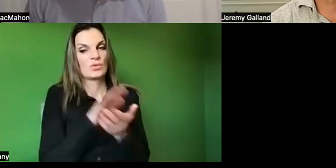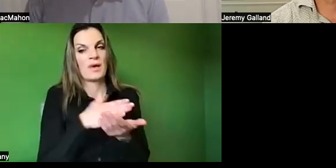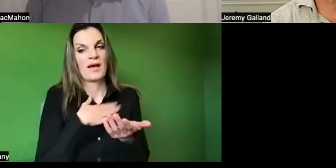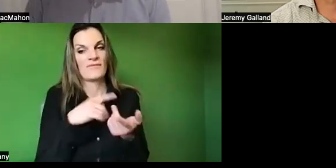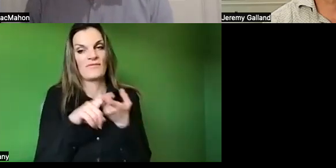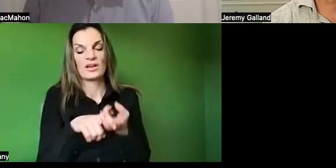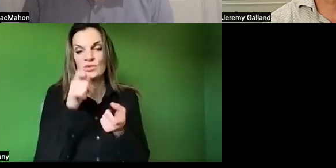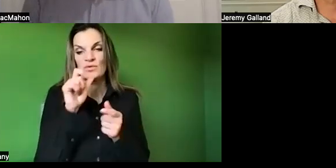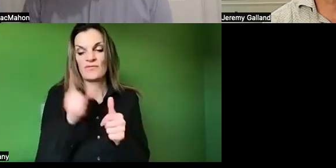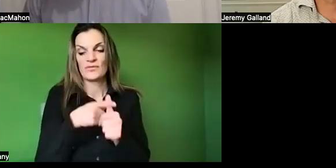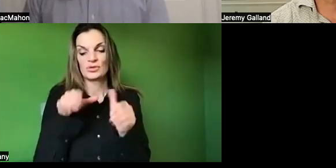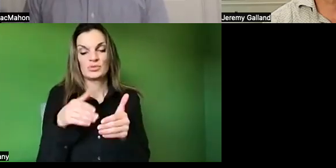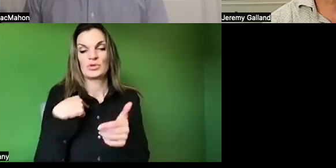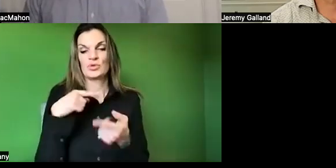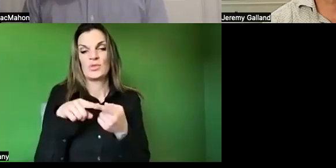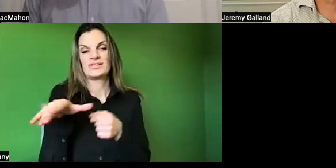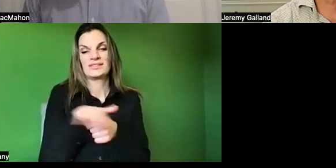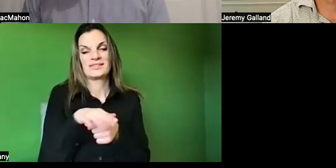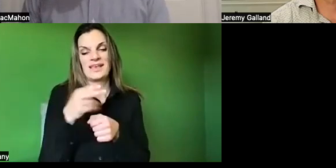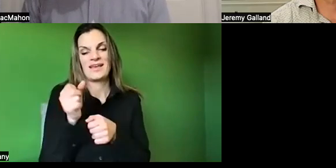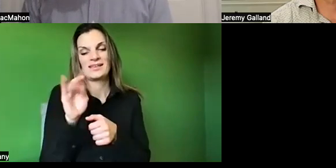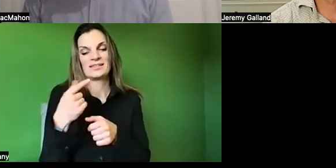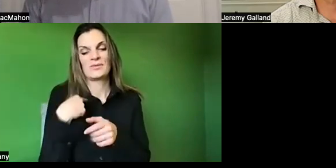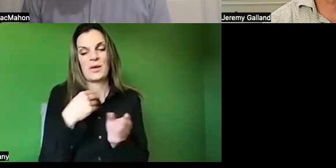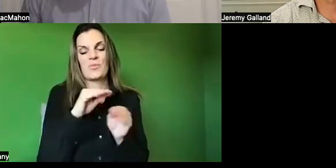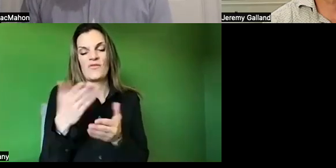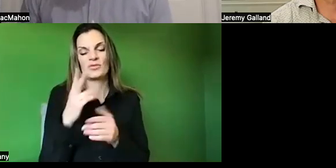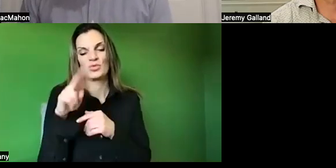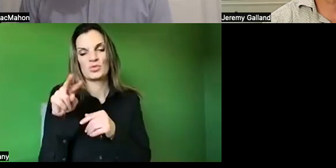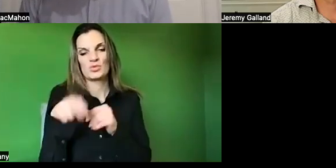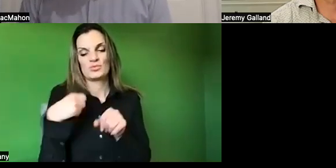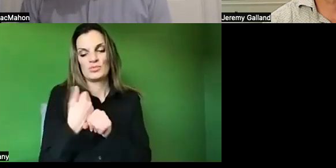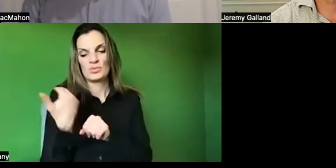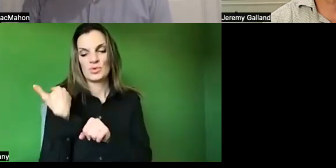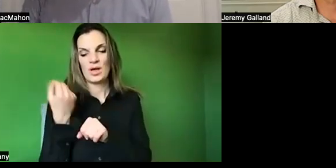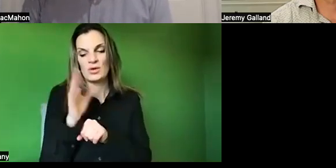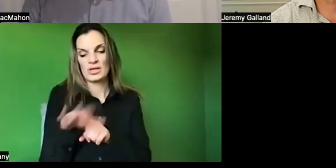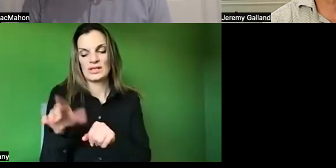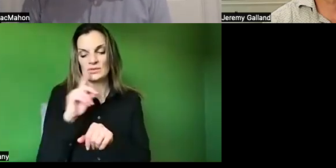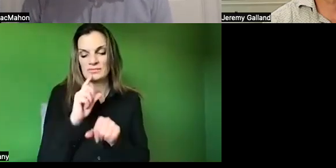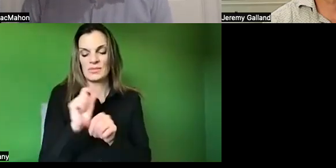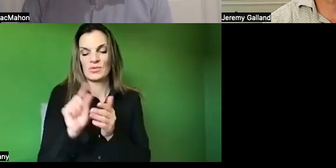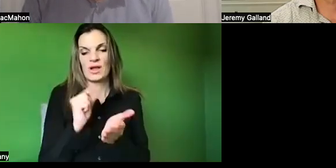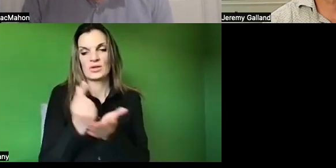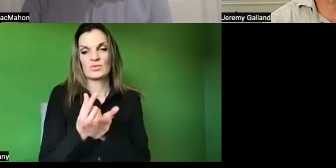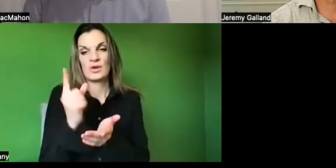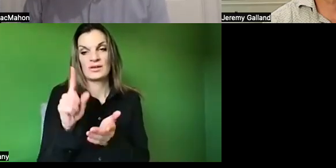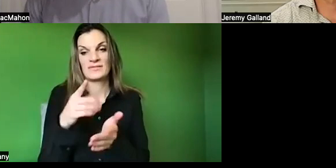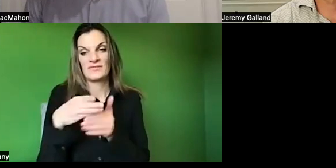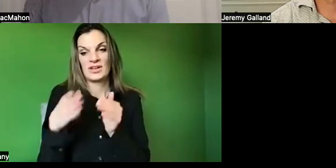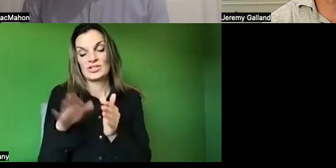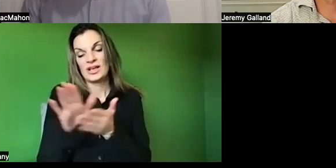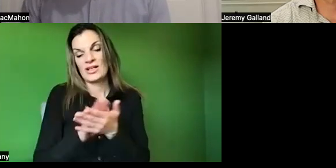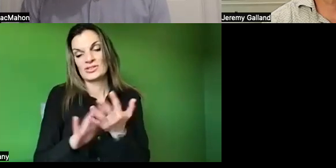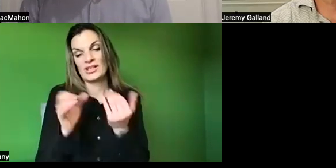first introduced me to Hastings, who moved here 22 years ago, and whose kids have all graduated. One of them actually finished college today, so congrats,